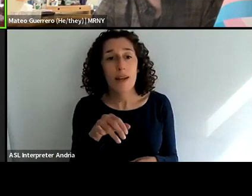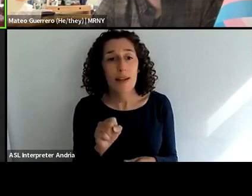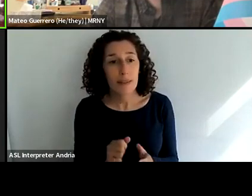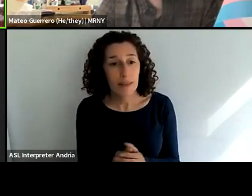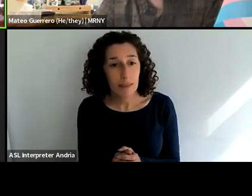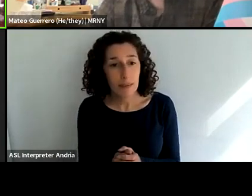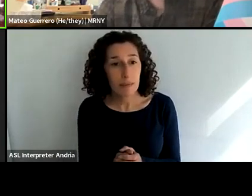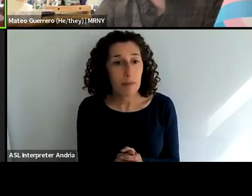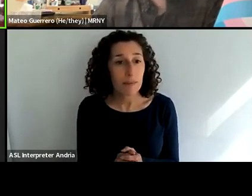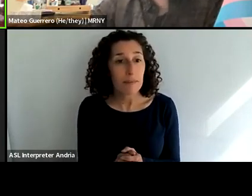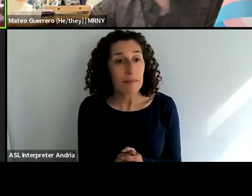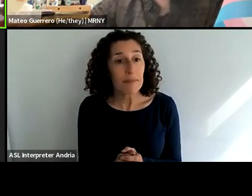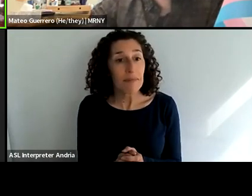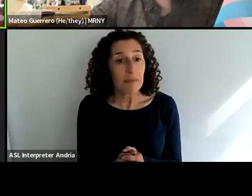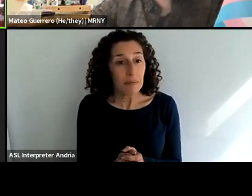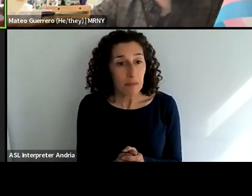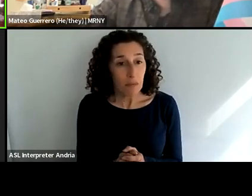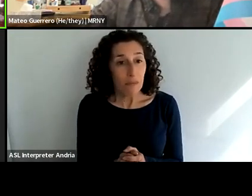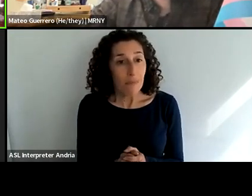So